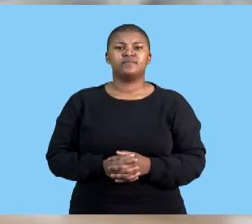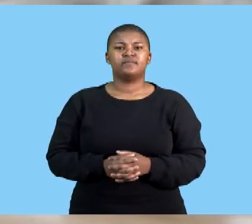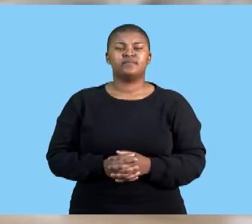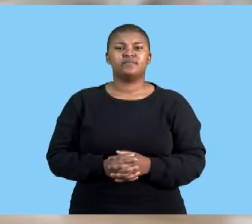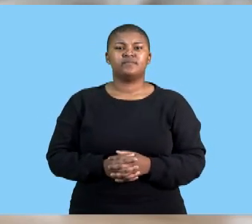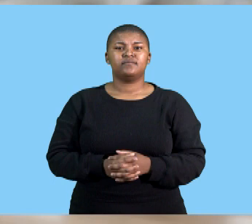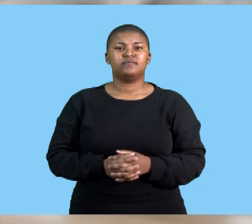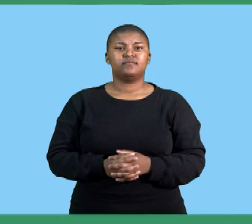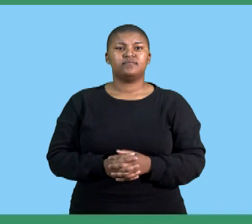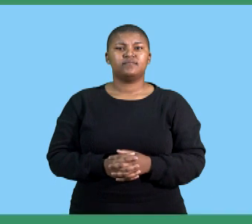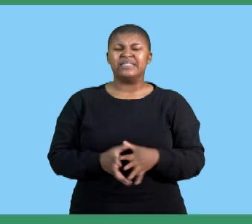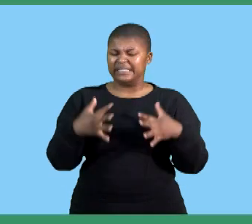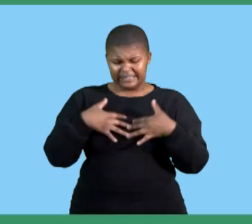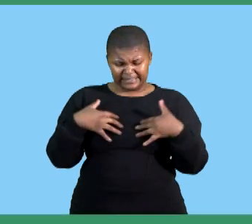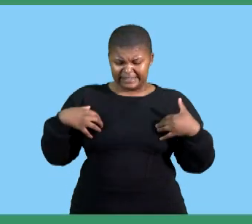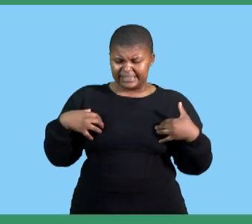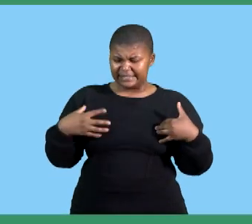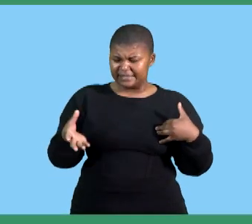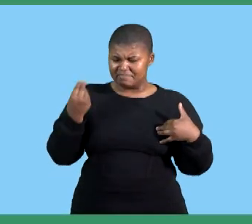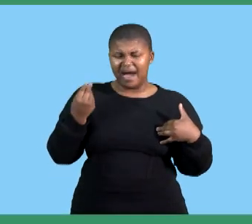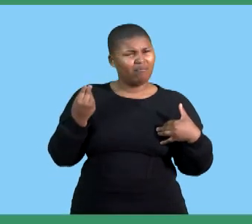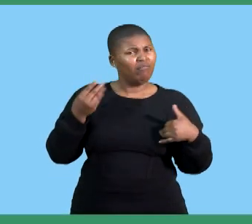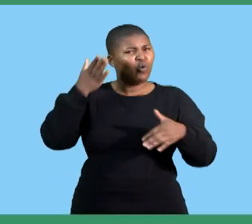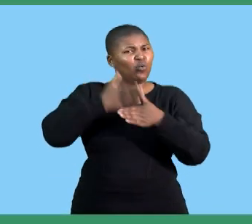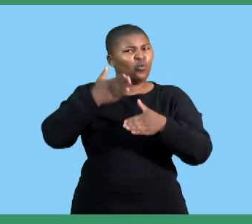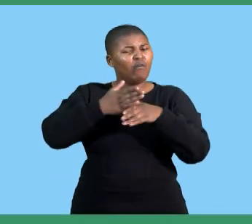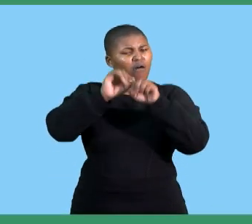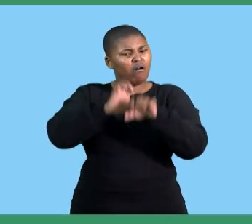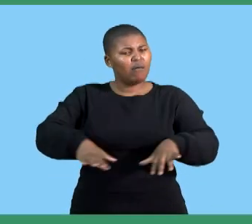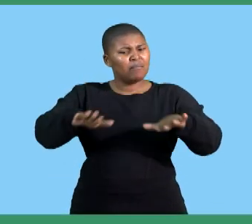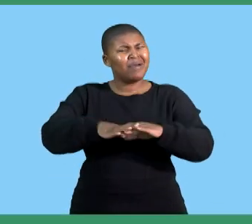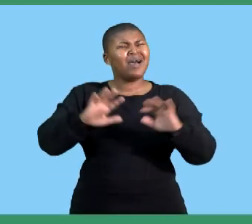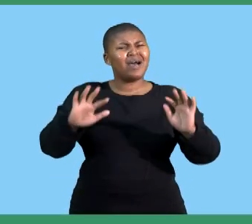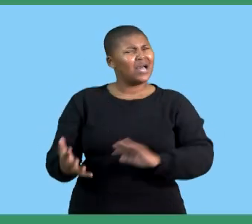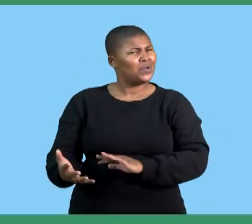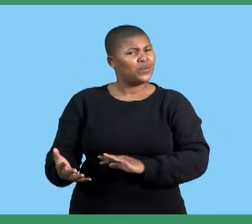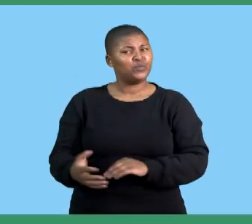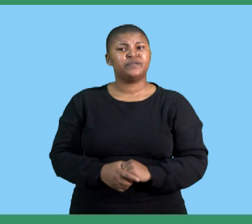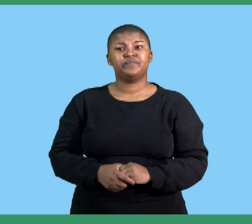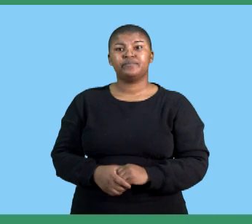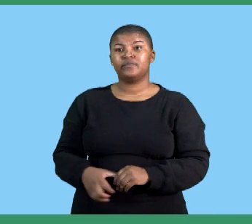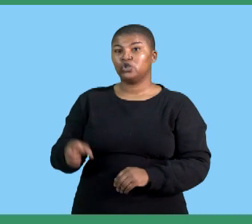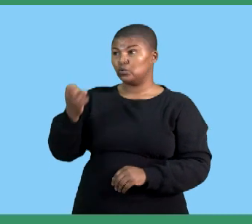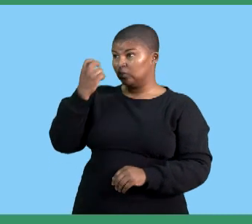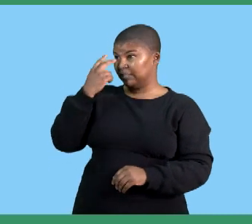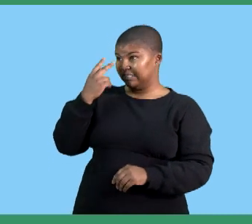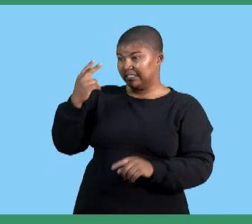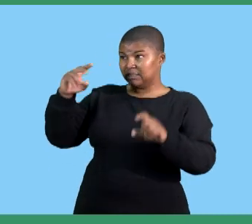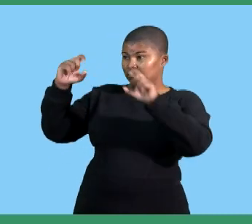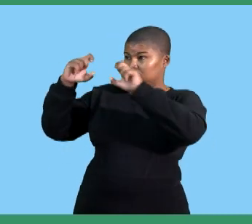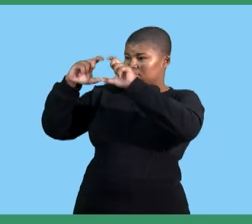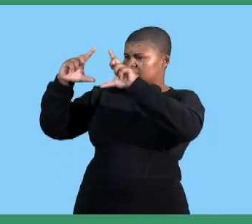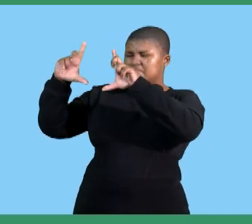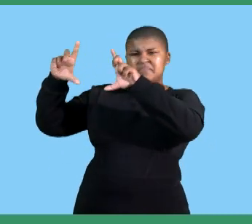Let's check what is it that causes stress in the workplace. As you can see from the picture depicted,